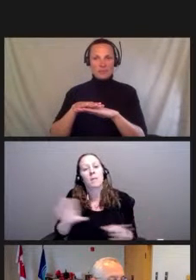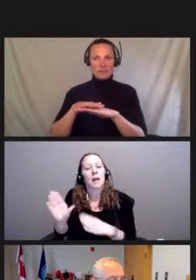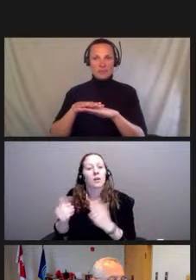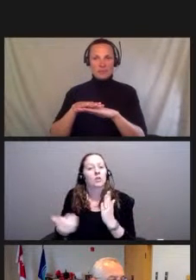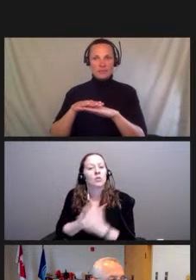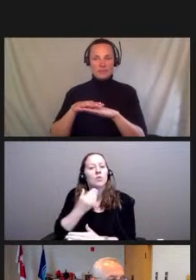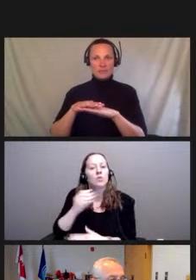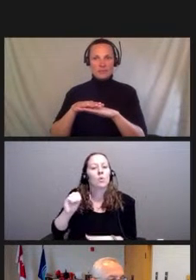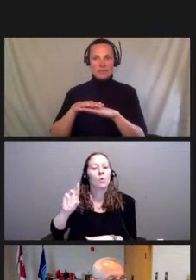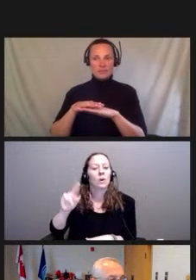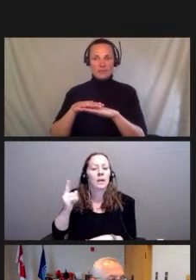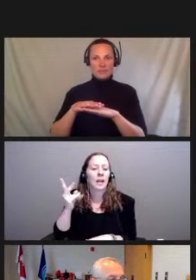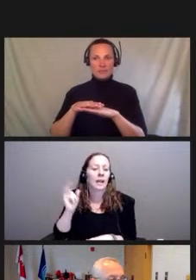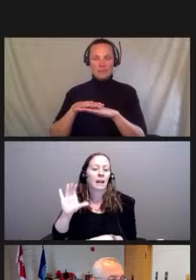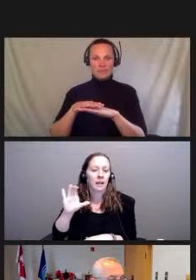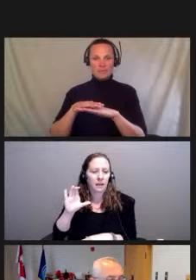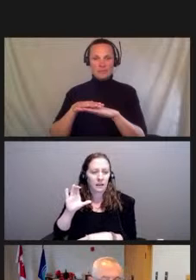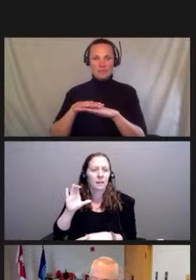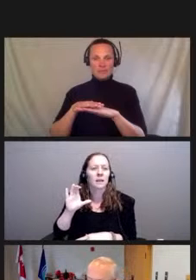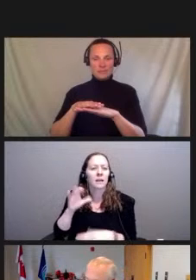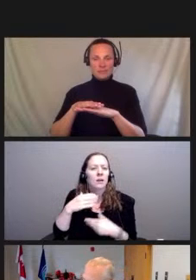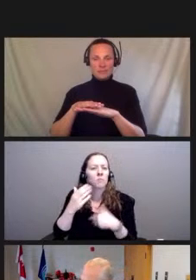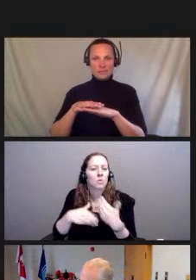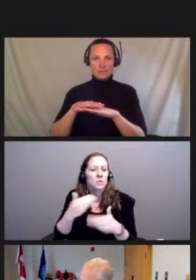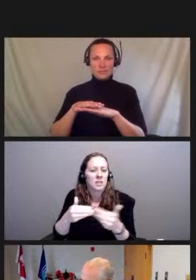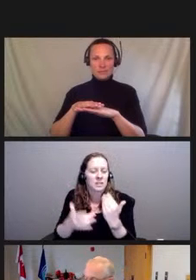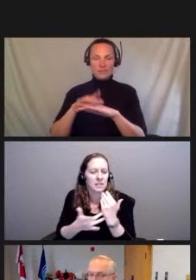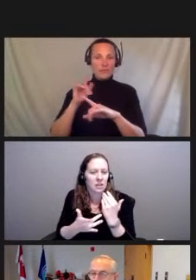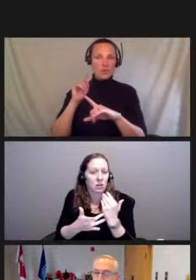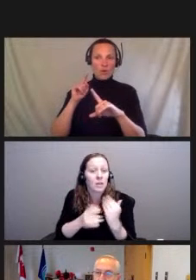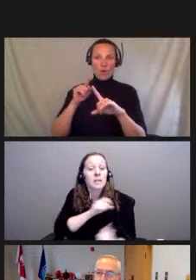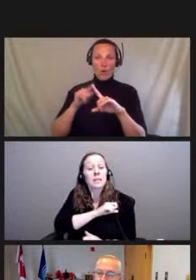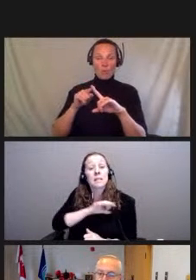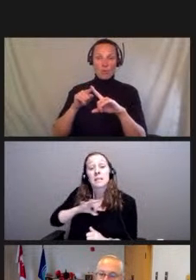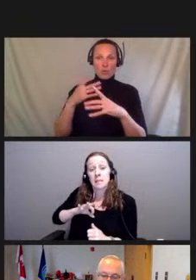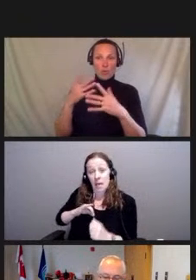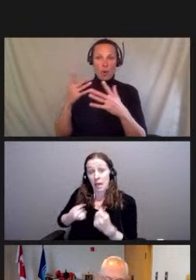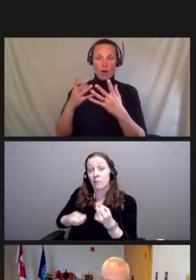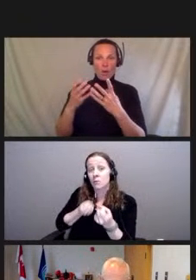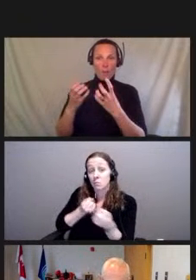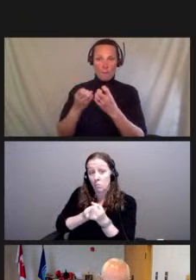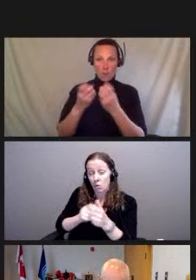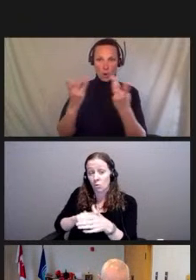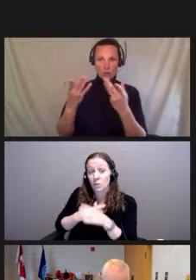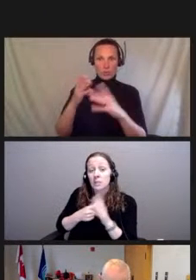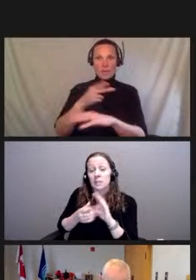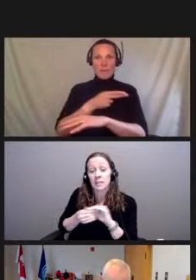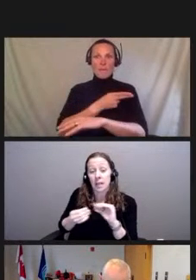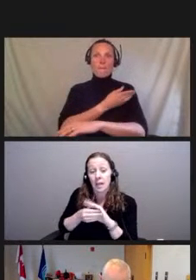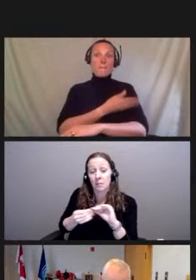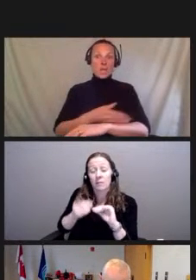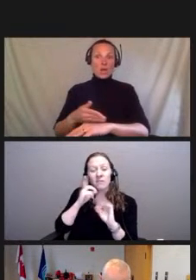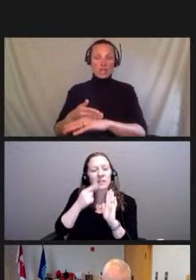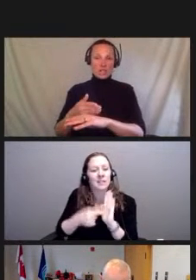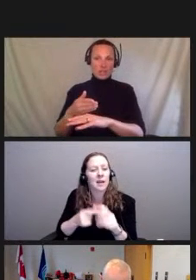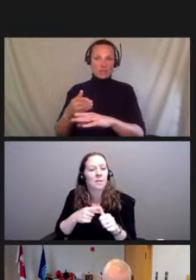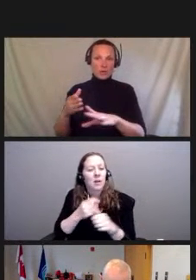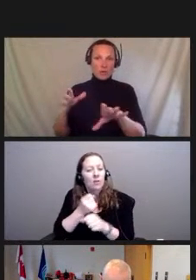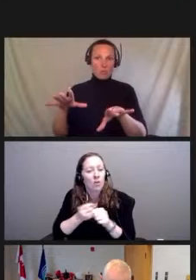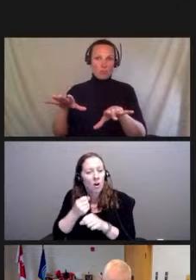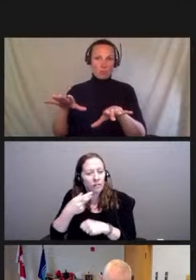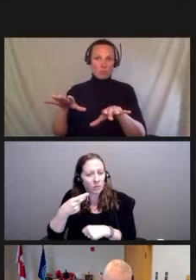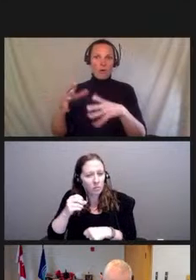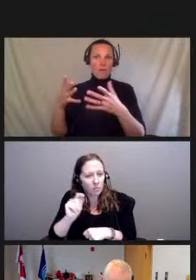processing technology. While staff support the original policy statement, accepting compostable coffee pods and compostable